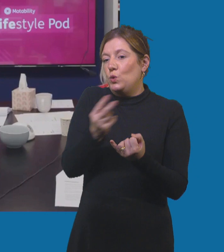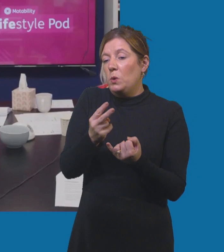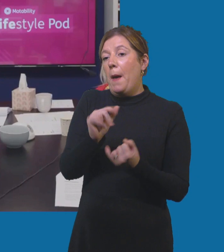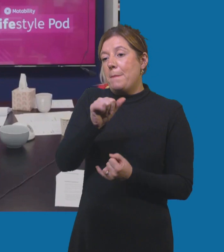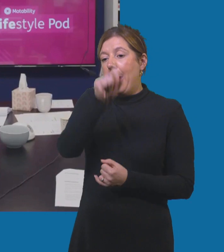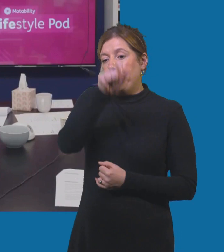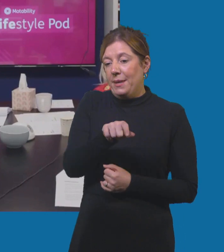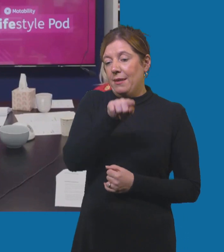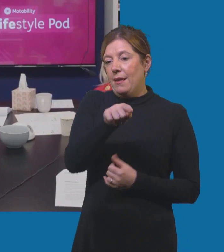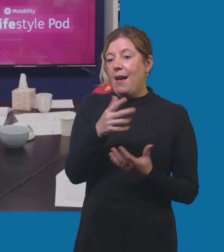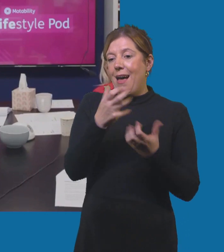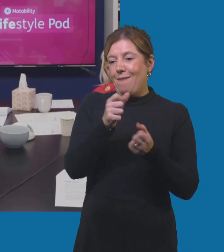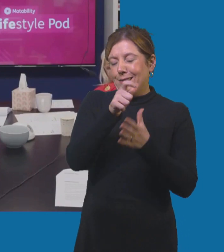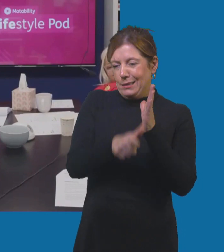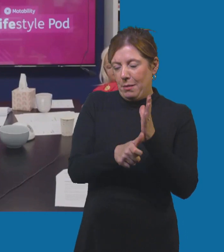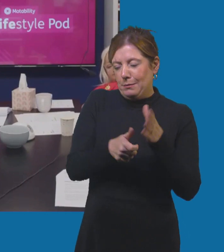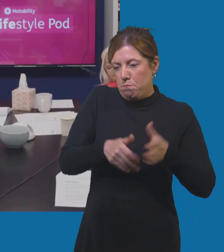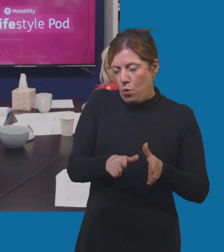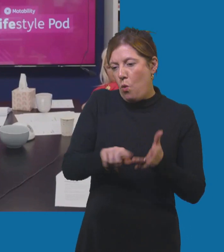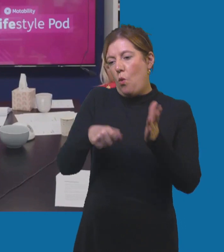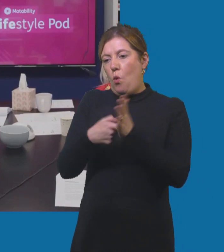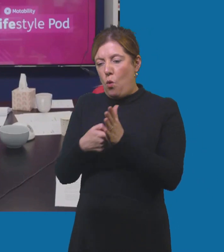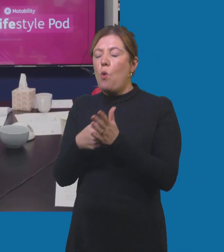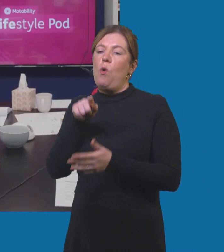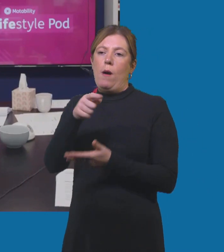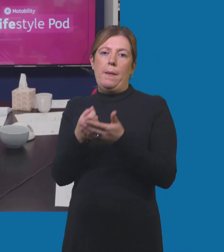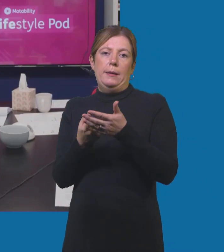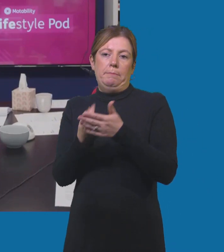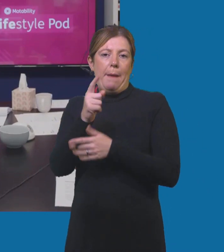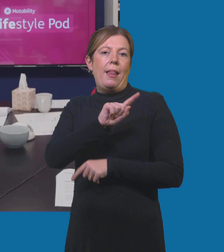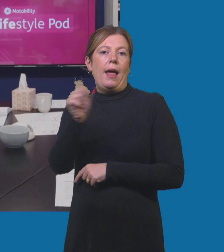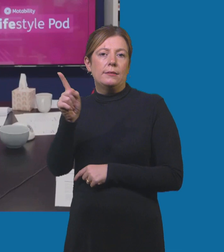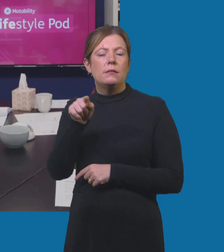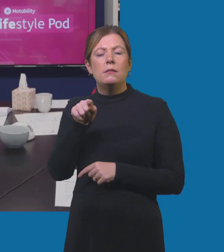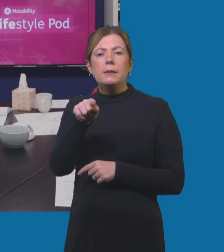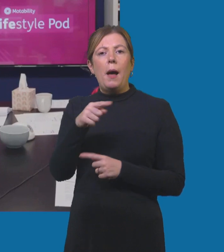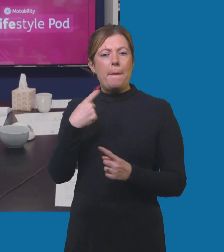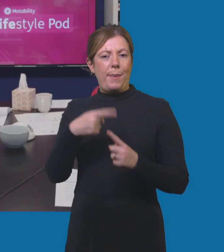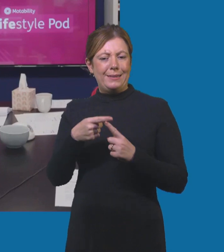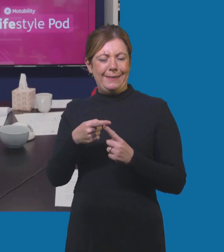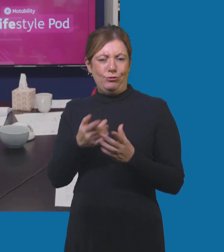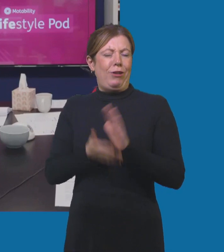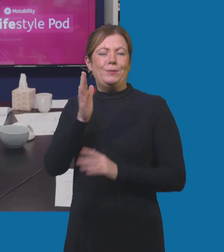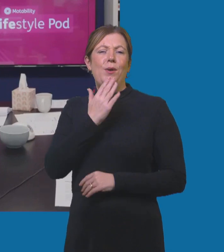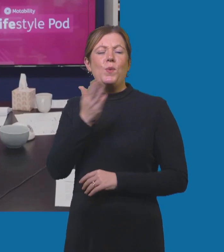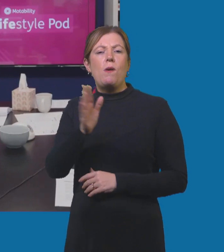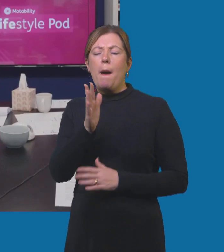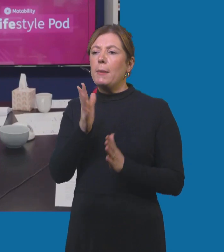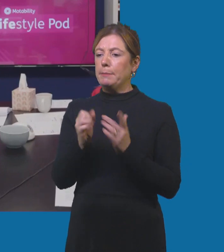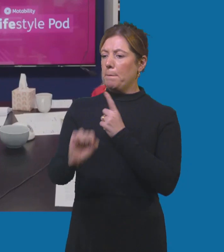later in life, that they didn't just wake up one day and be super positive, right? There was a turning point. So my question